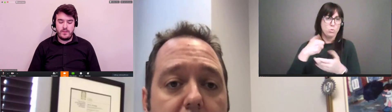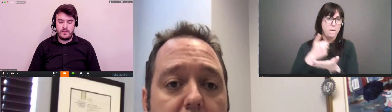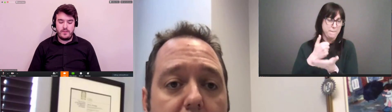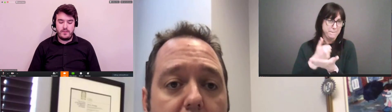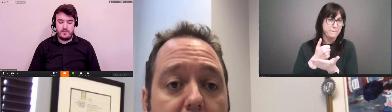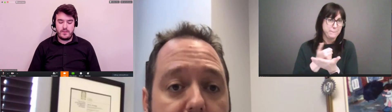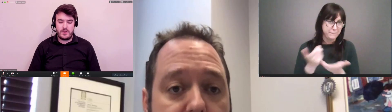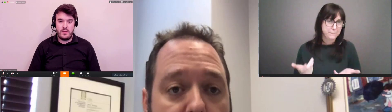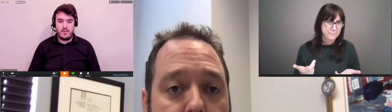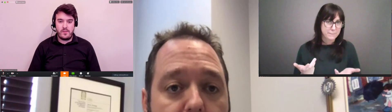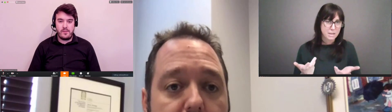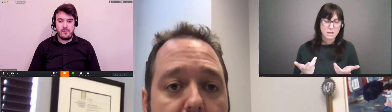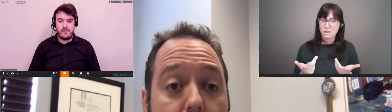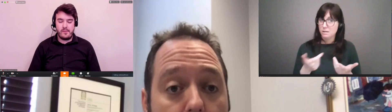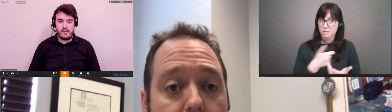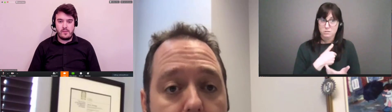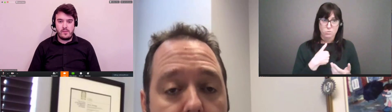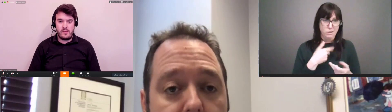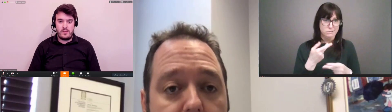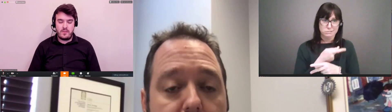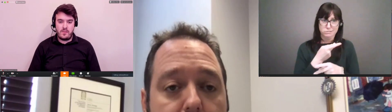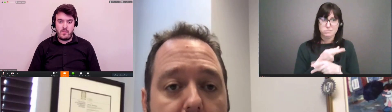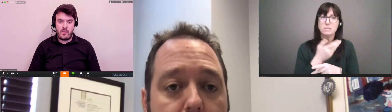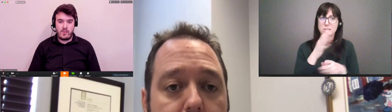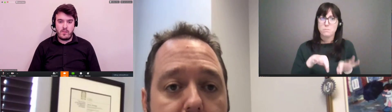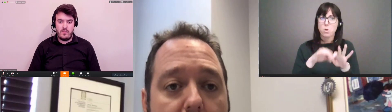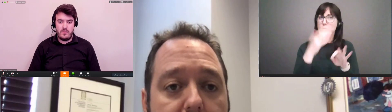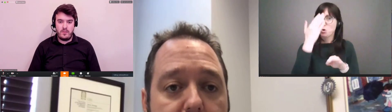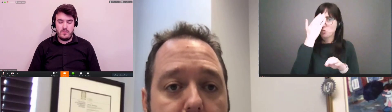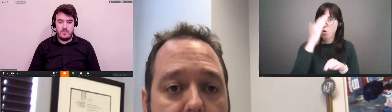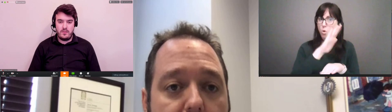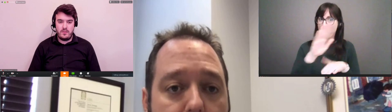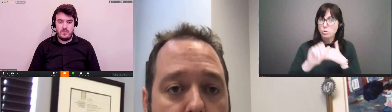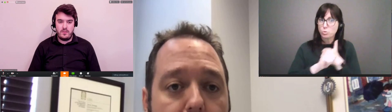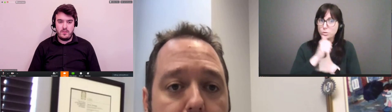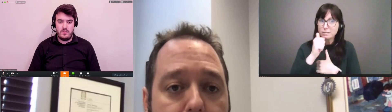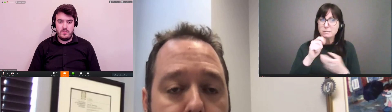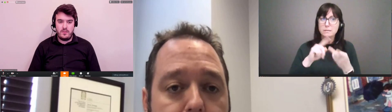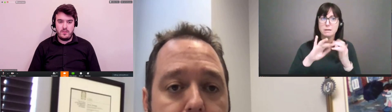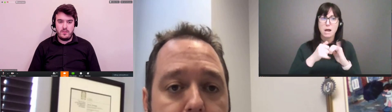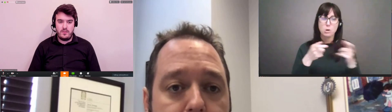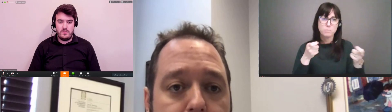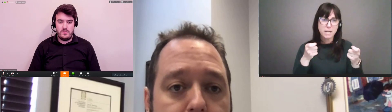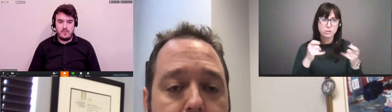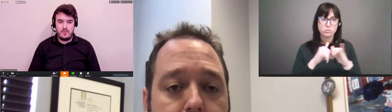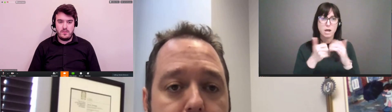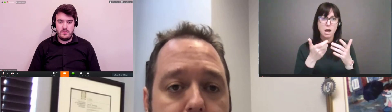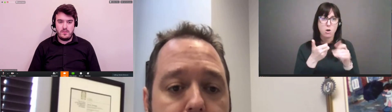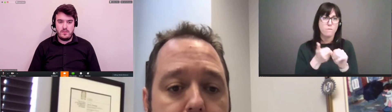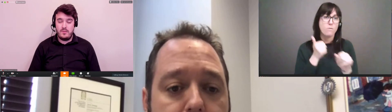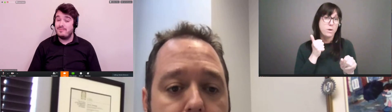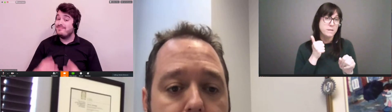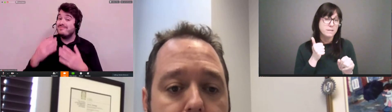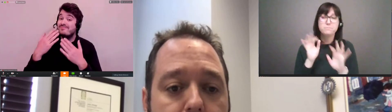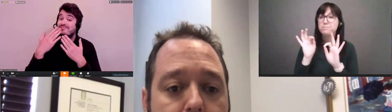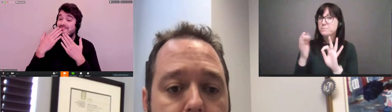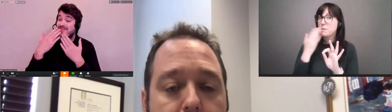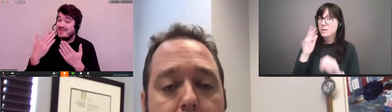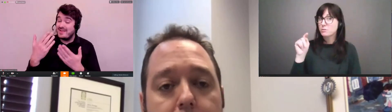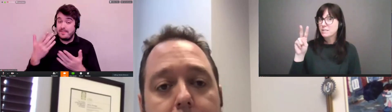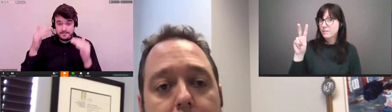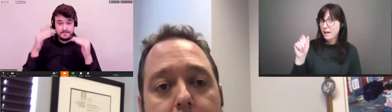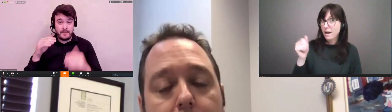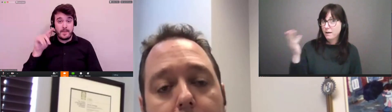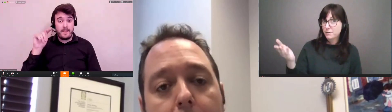of the landscape of knowing your risks and being able to actively mitigate around them. Merci. TVA maintenant avec